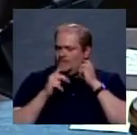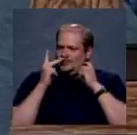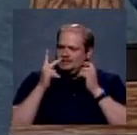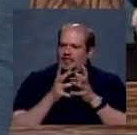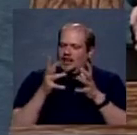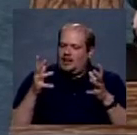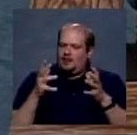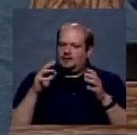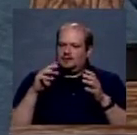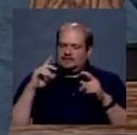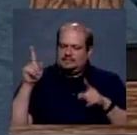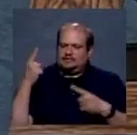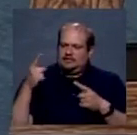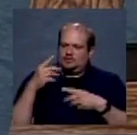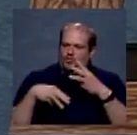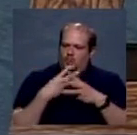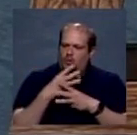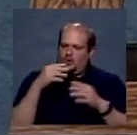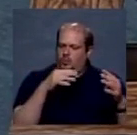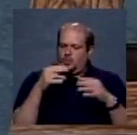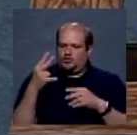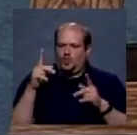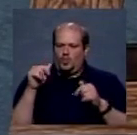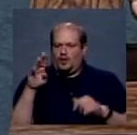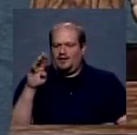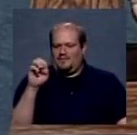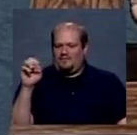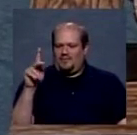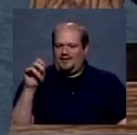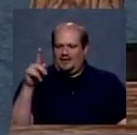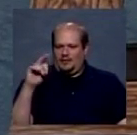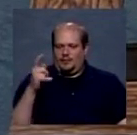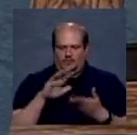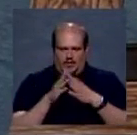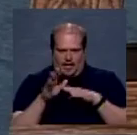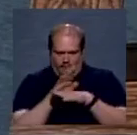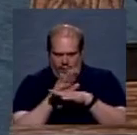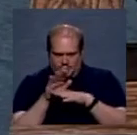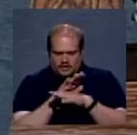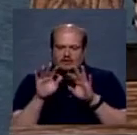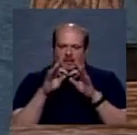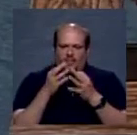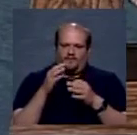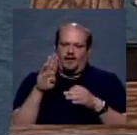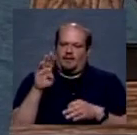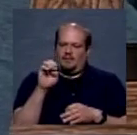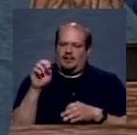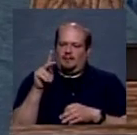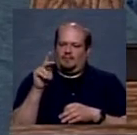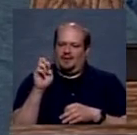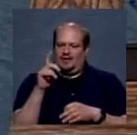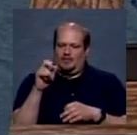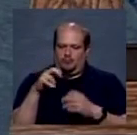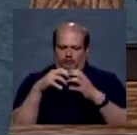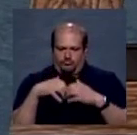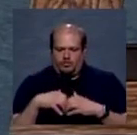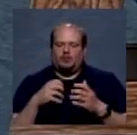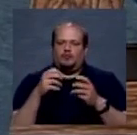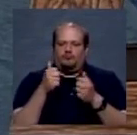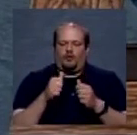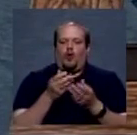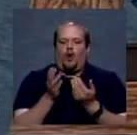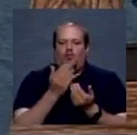loss of since World War II. When beekeeping became industrialized, the family beekeepers went away. It used to be that nearly